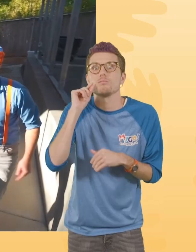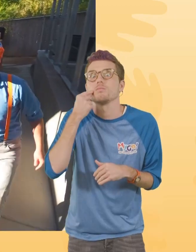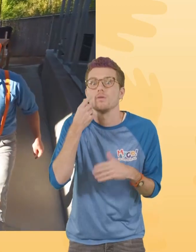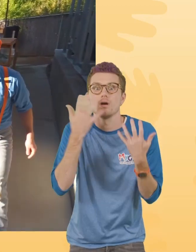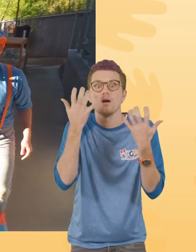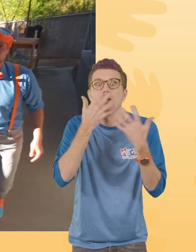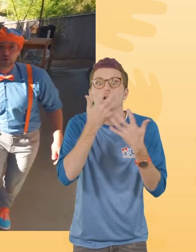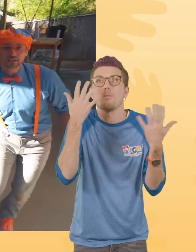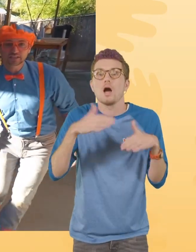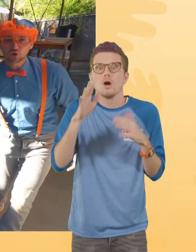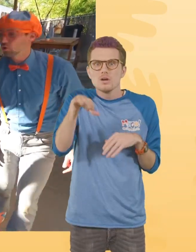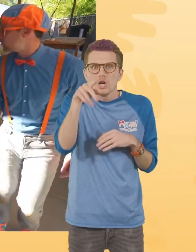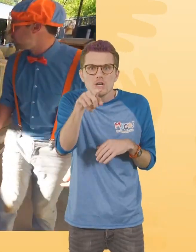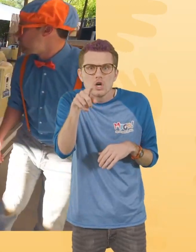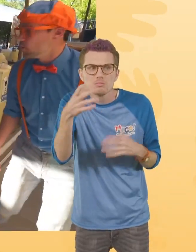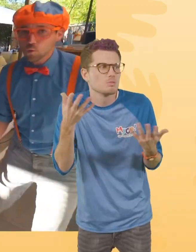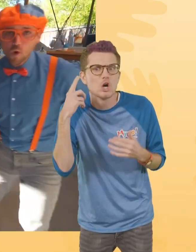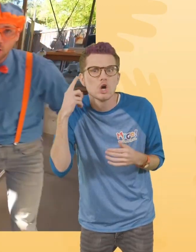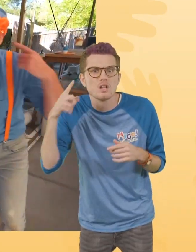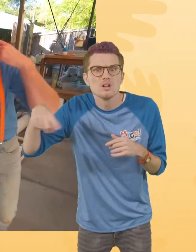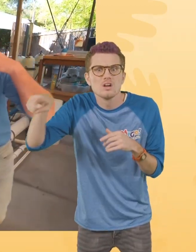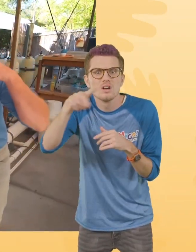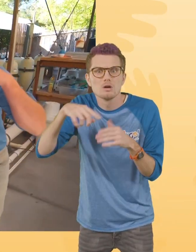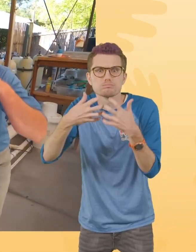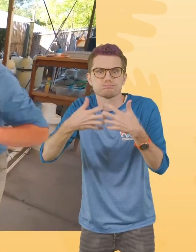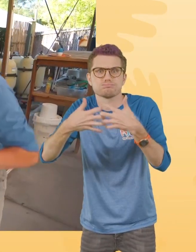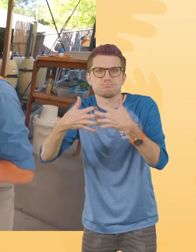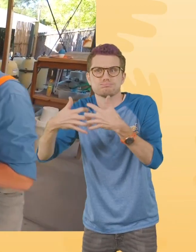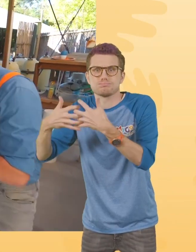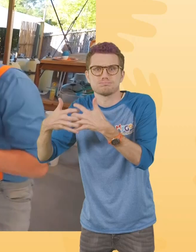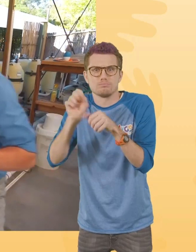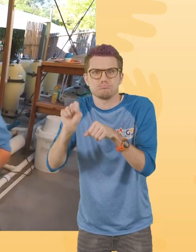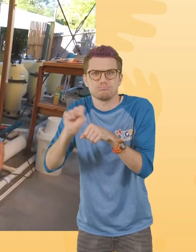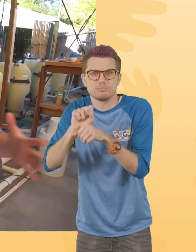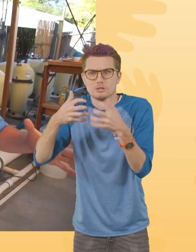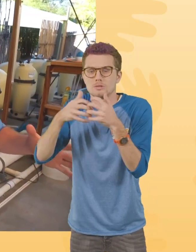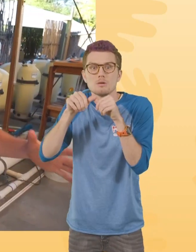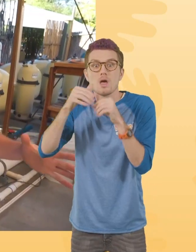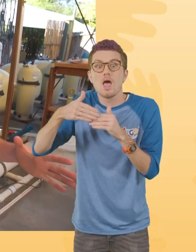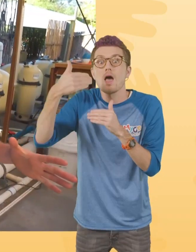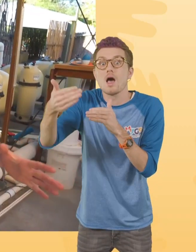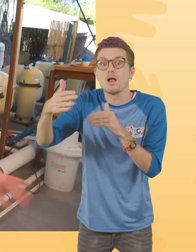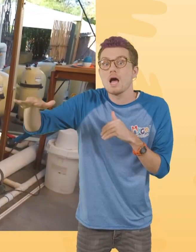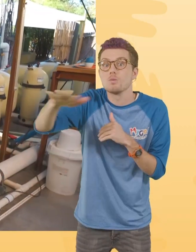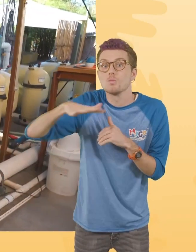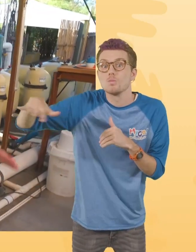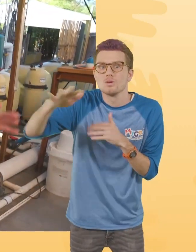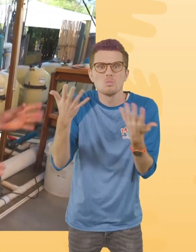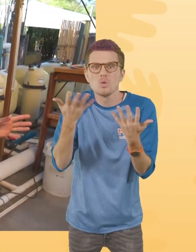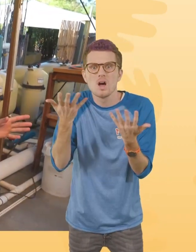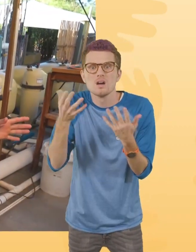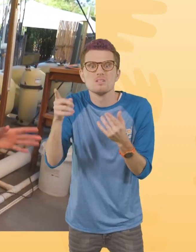This next area is really cool. Whoa, do you hear that? All these things are working really hard to keep